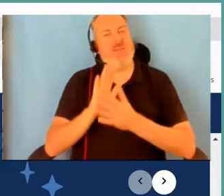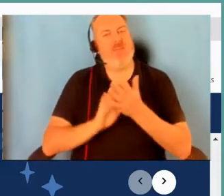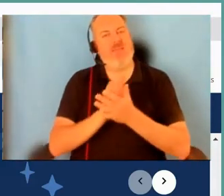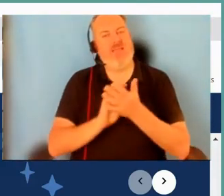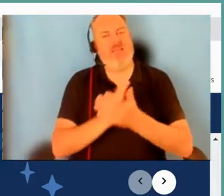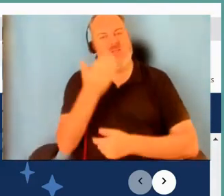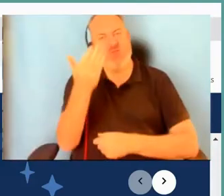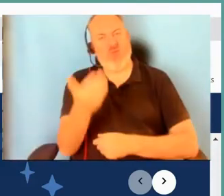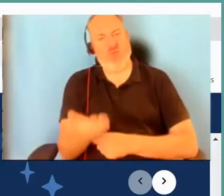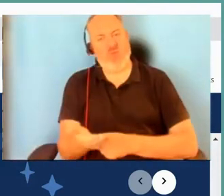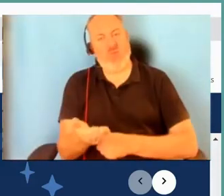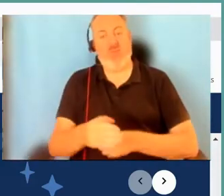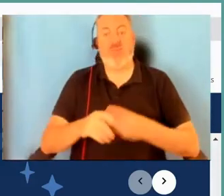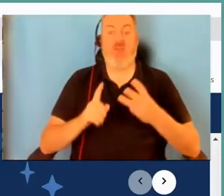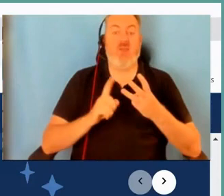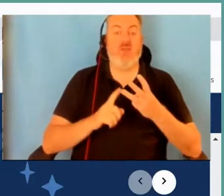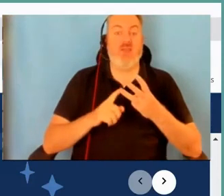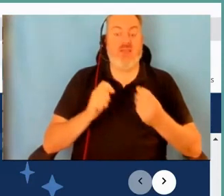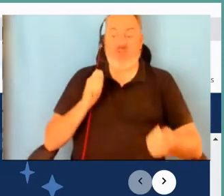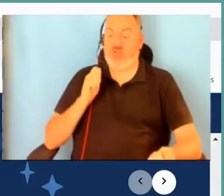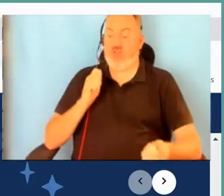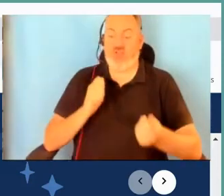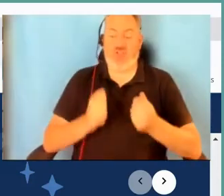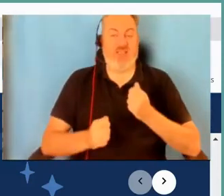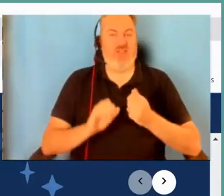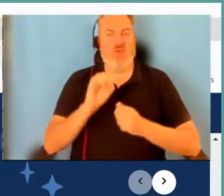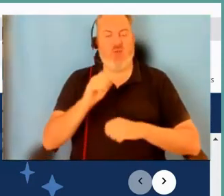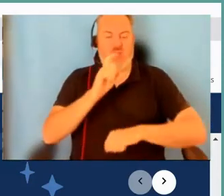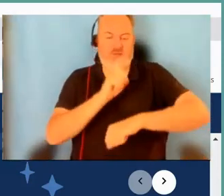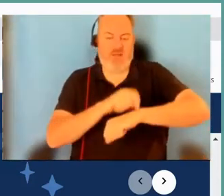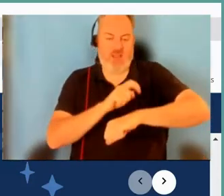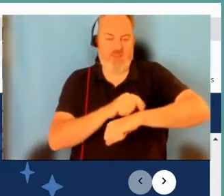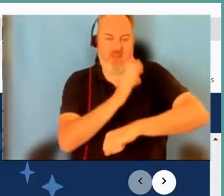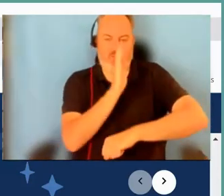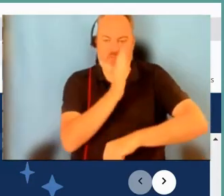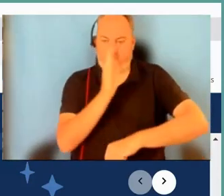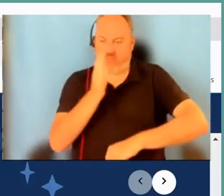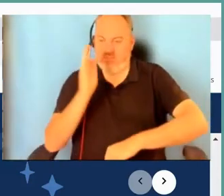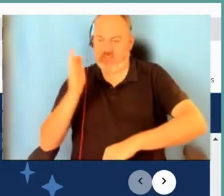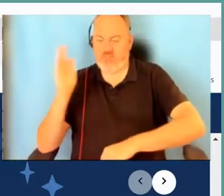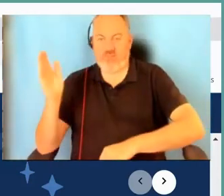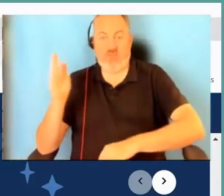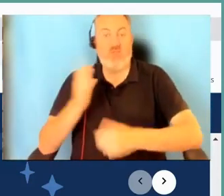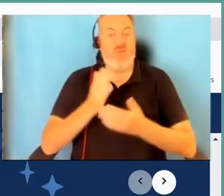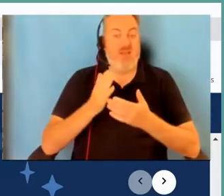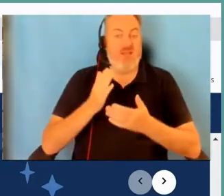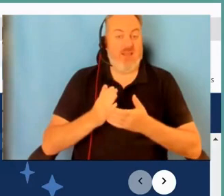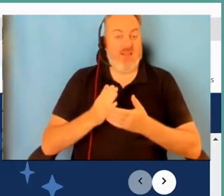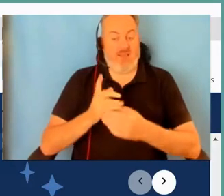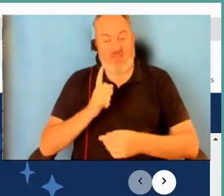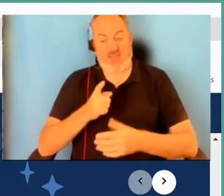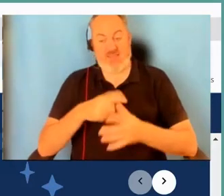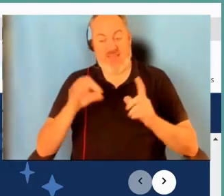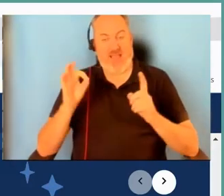number 3 is all about transforming your schedule and your connection to your bed. So Sleepio is